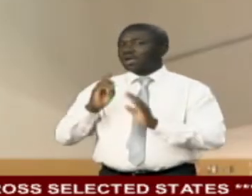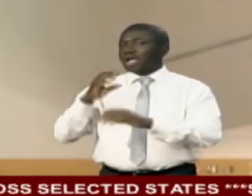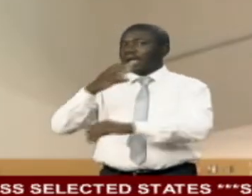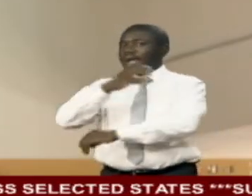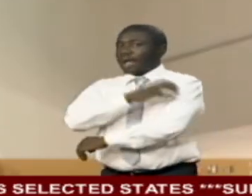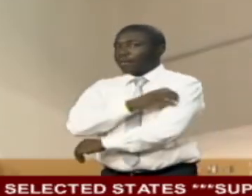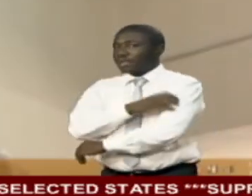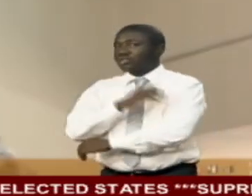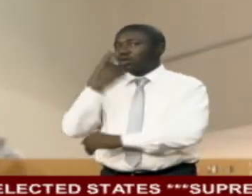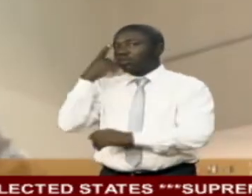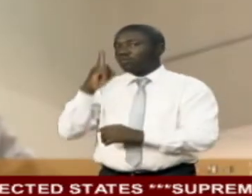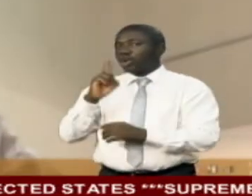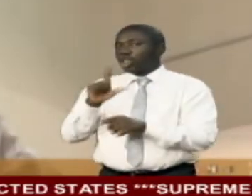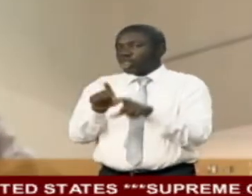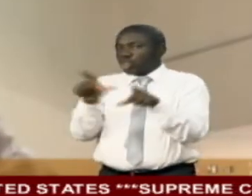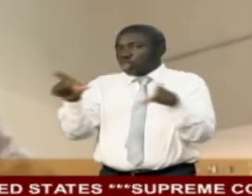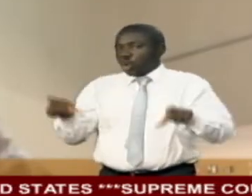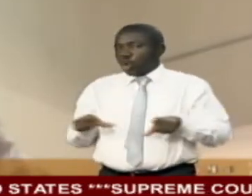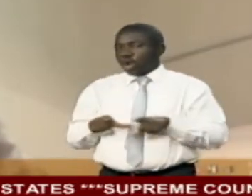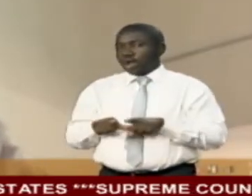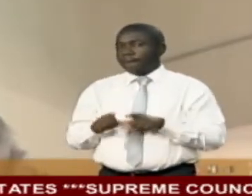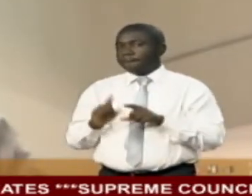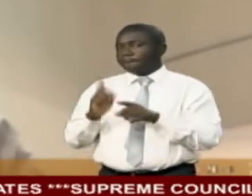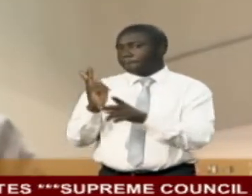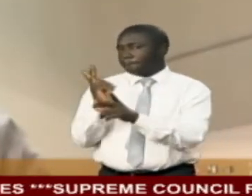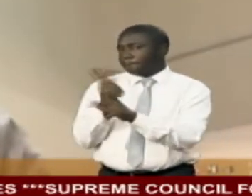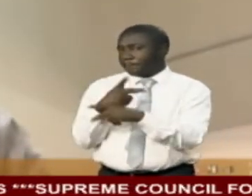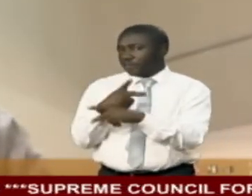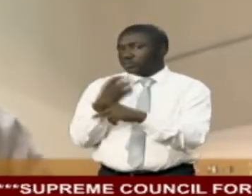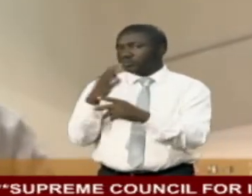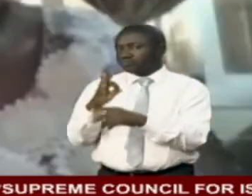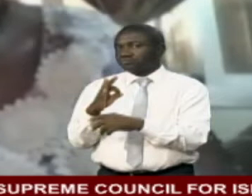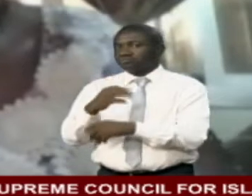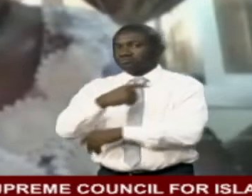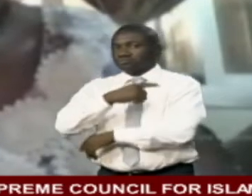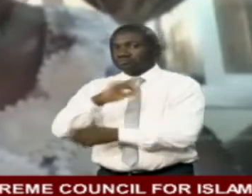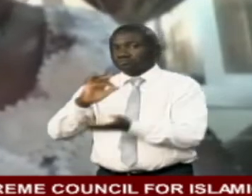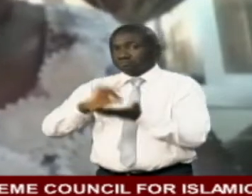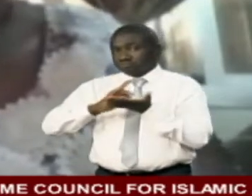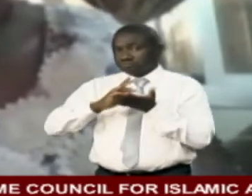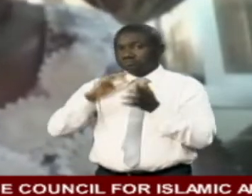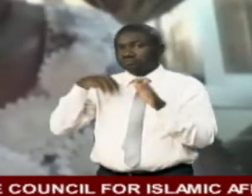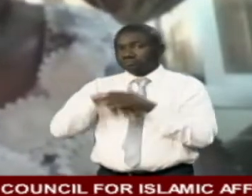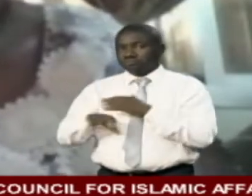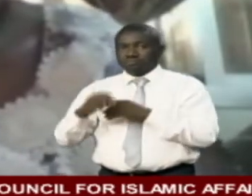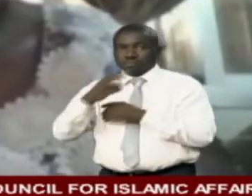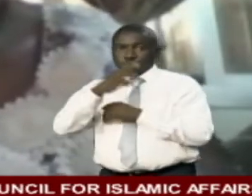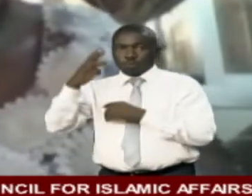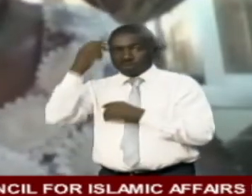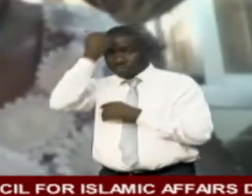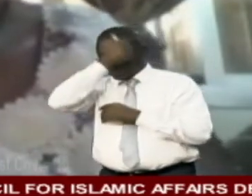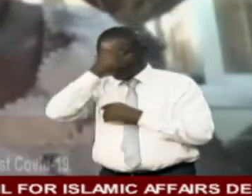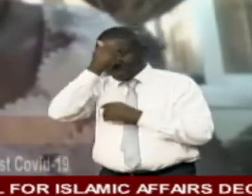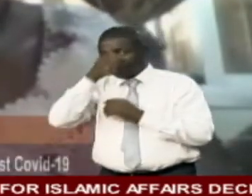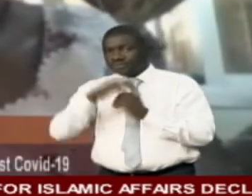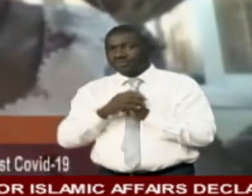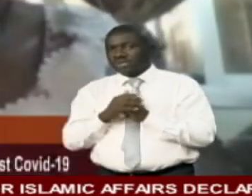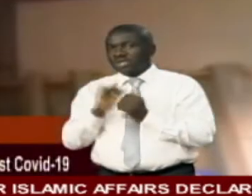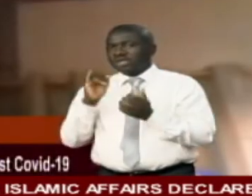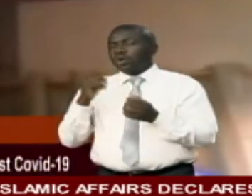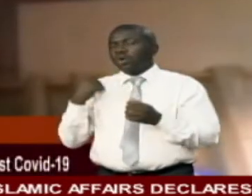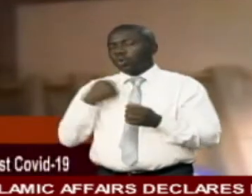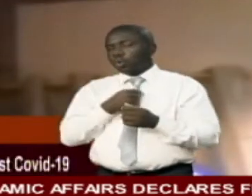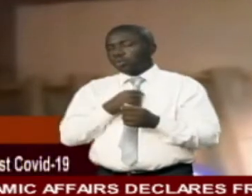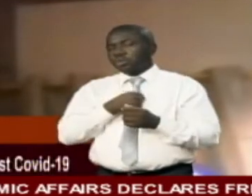for local production of vaccines in the region. Members of Parliament agree that a united fight